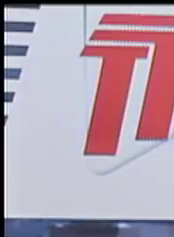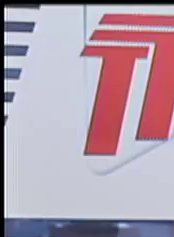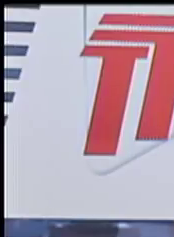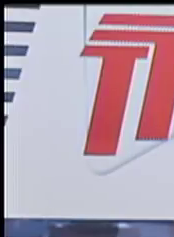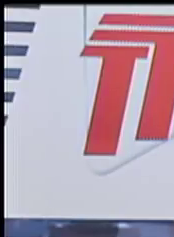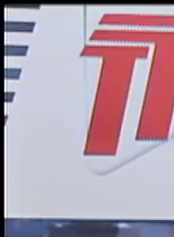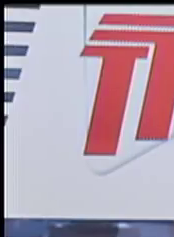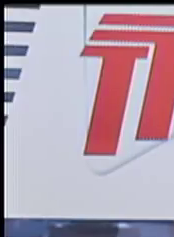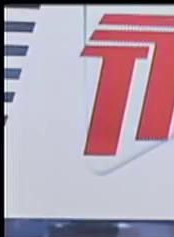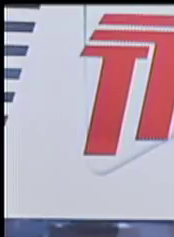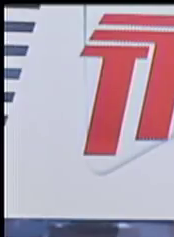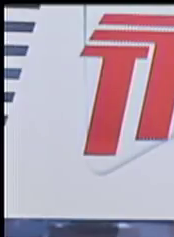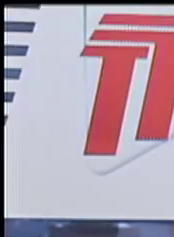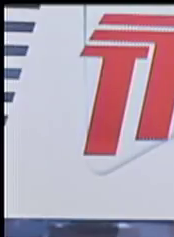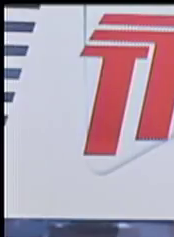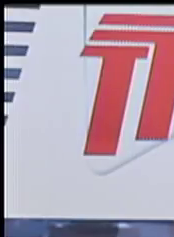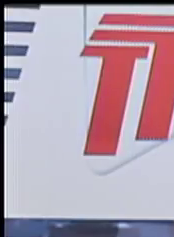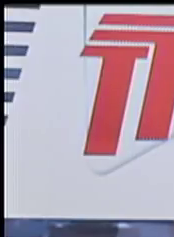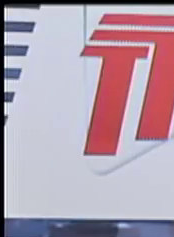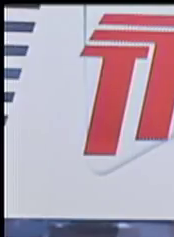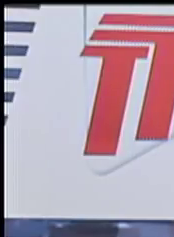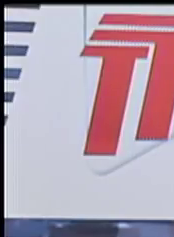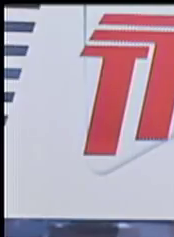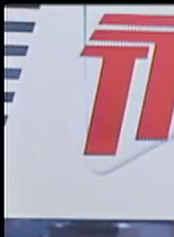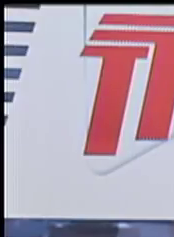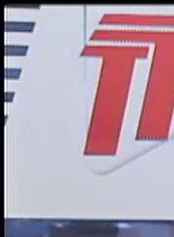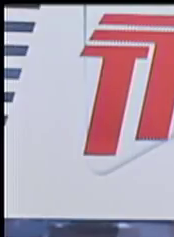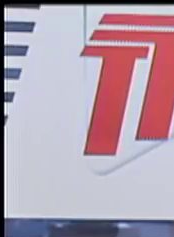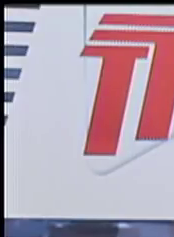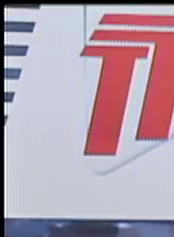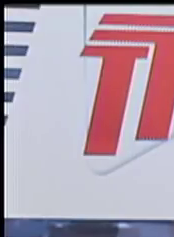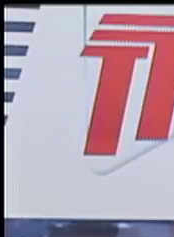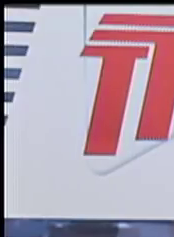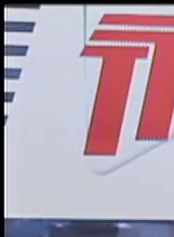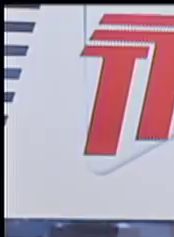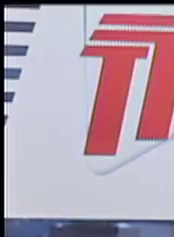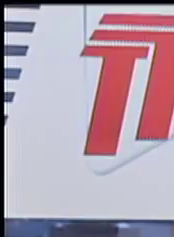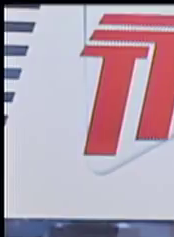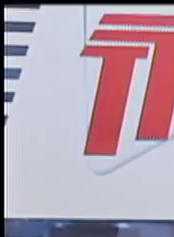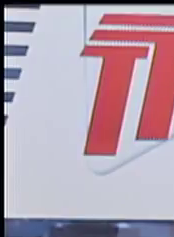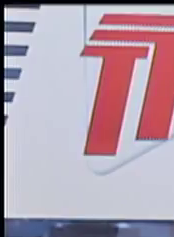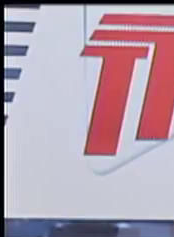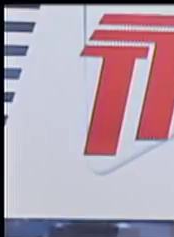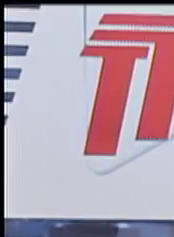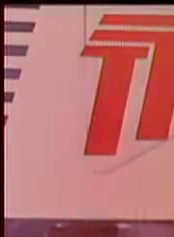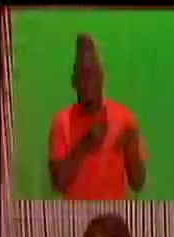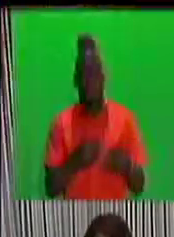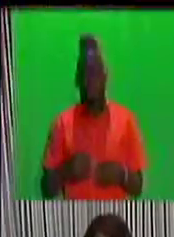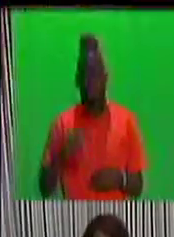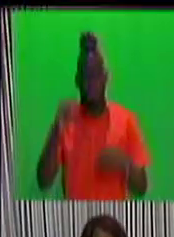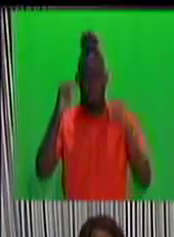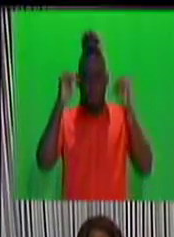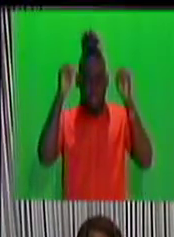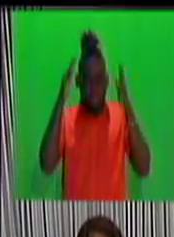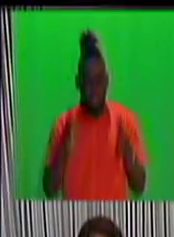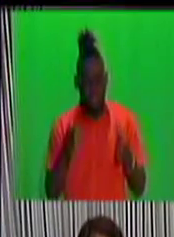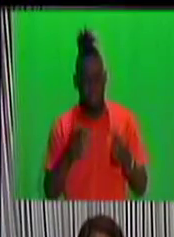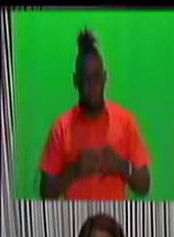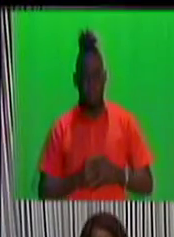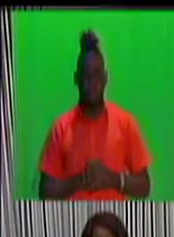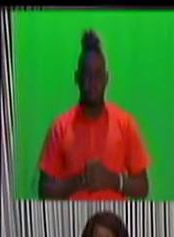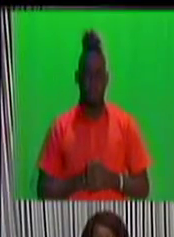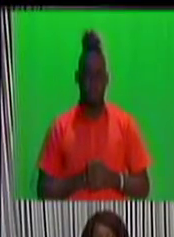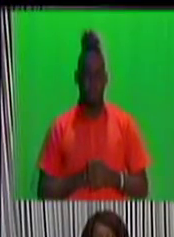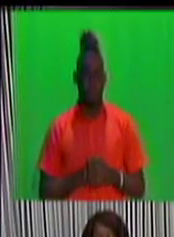that have moved from one part of the country to another. Khrystal Wilson has more in this report. The Geographic Information